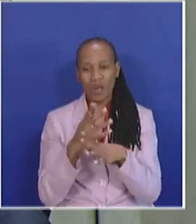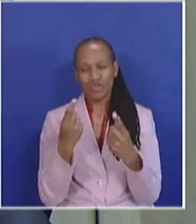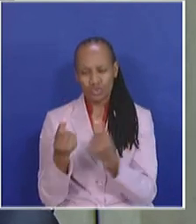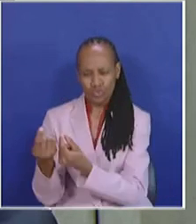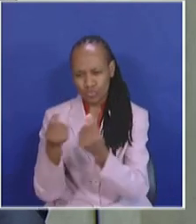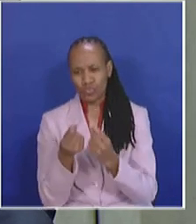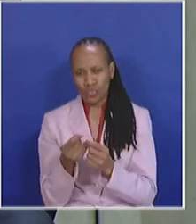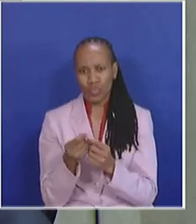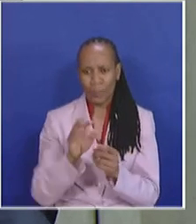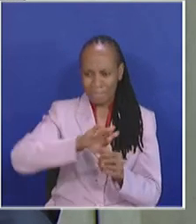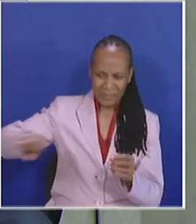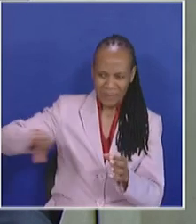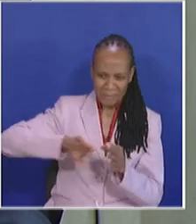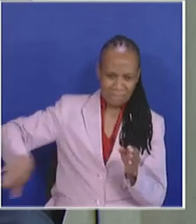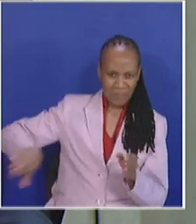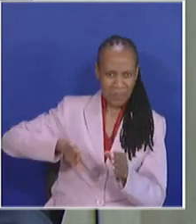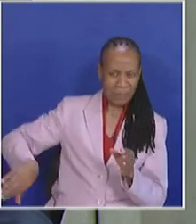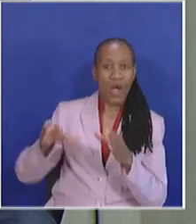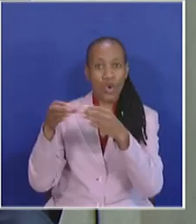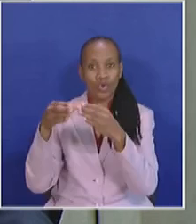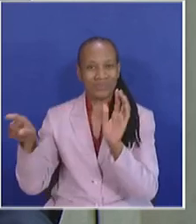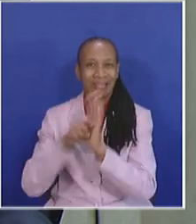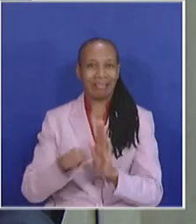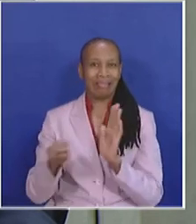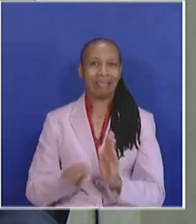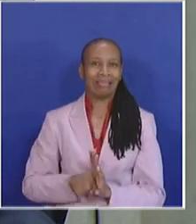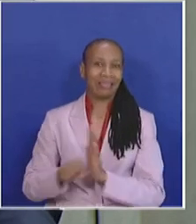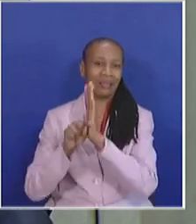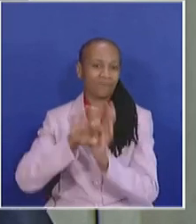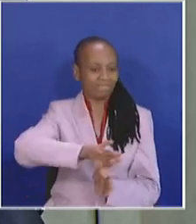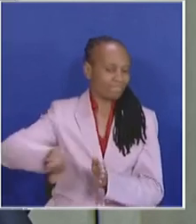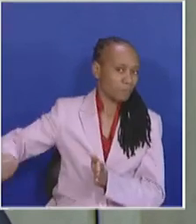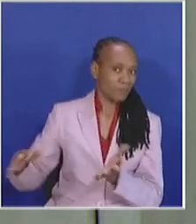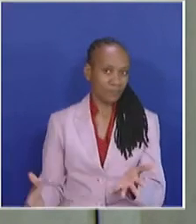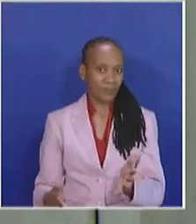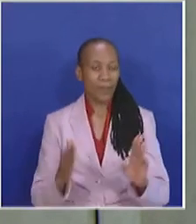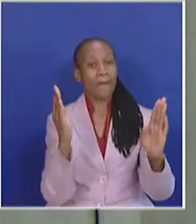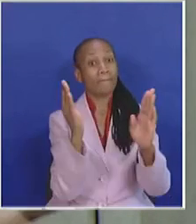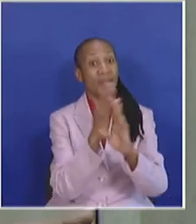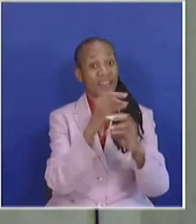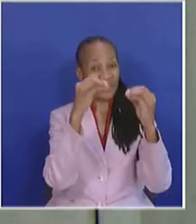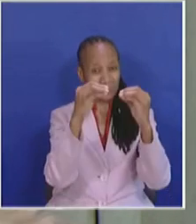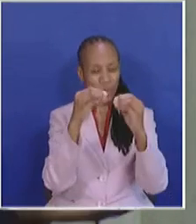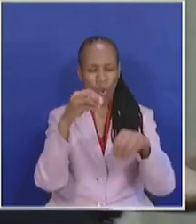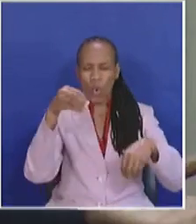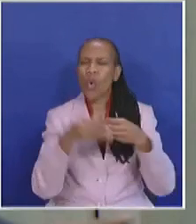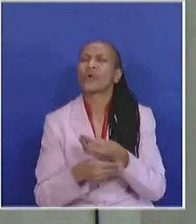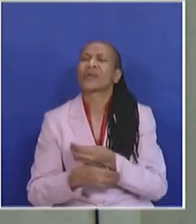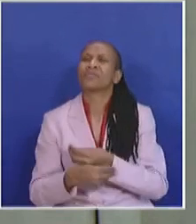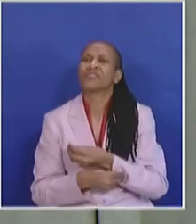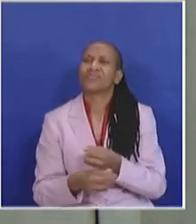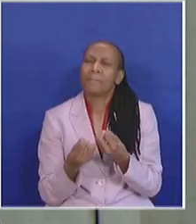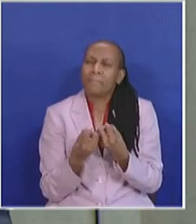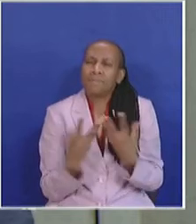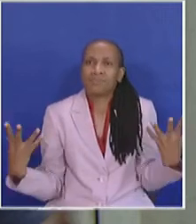cartels and price fixing, or as I would call it, private sector corruption in the construction industry. You do not even highlight